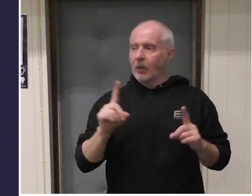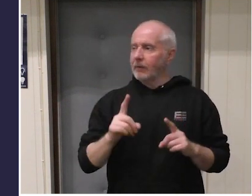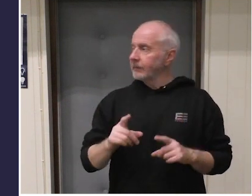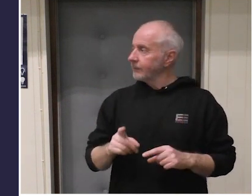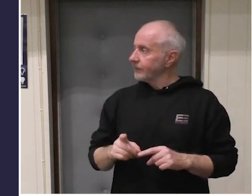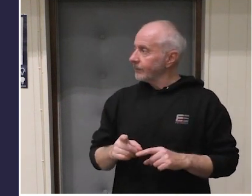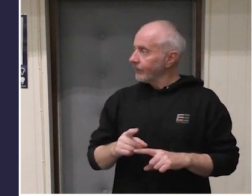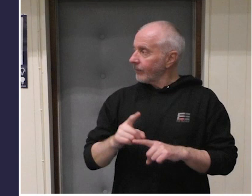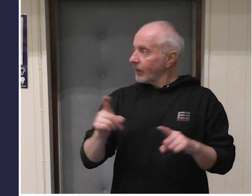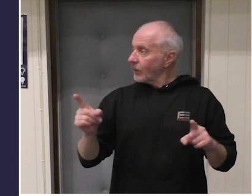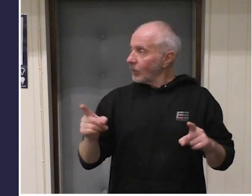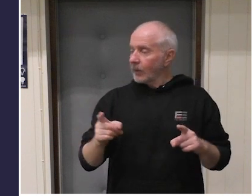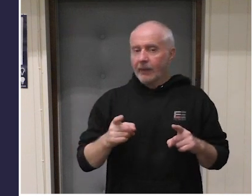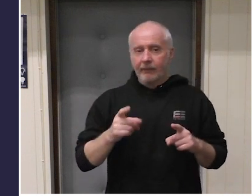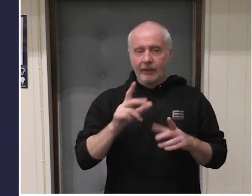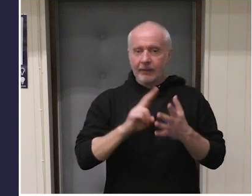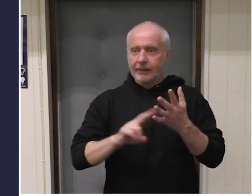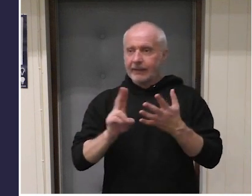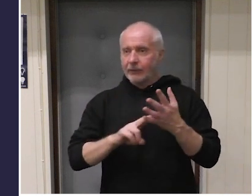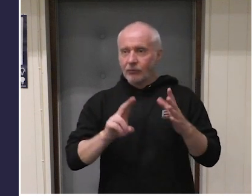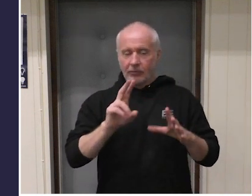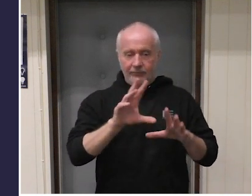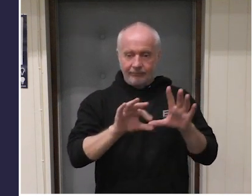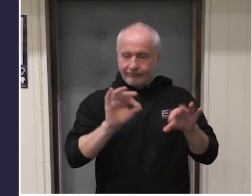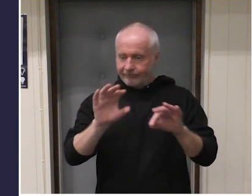You'll all be exposed to this idea of natural selection being the